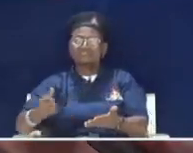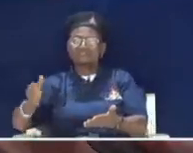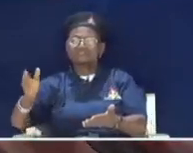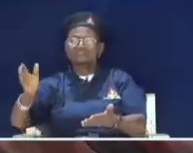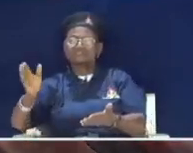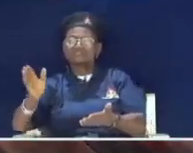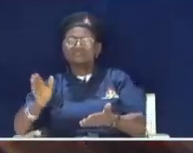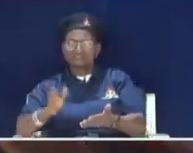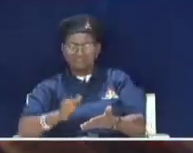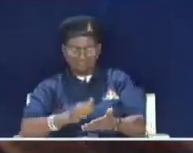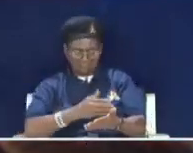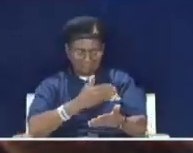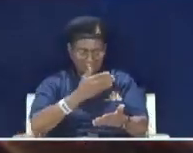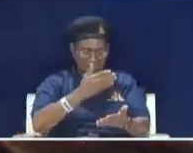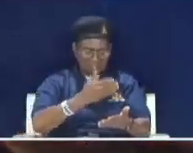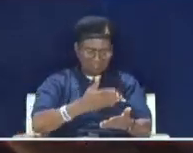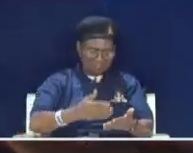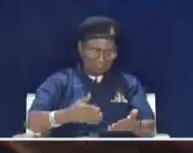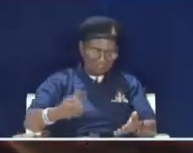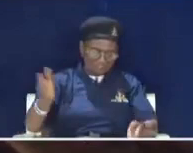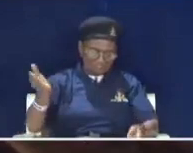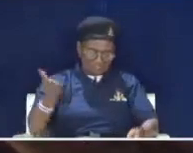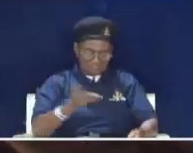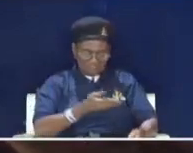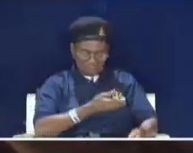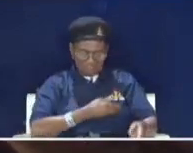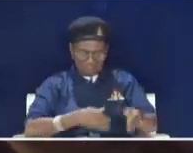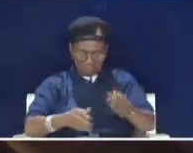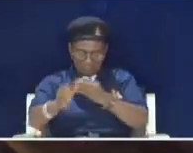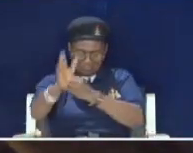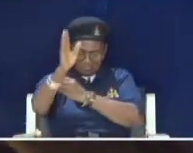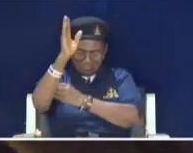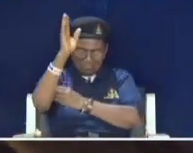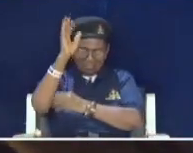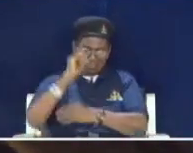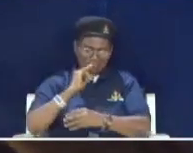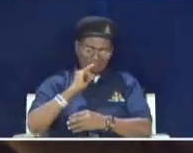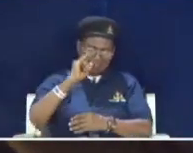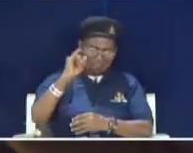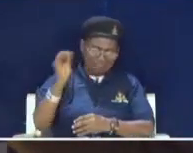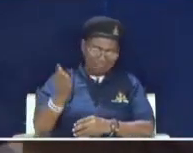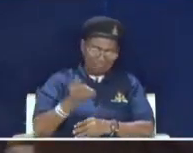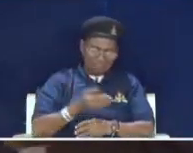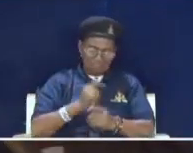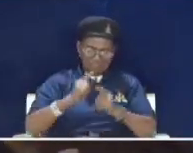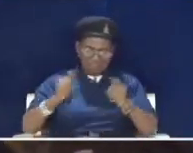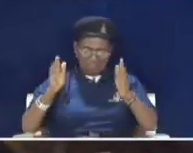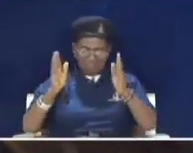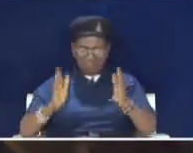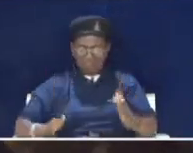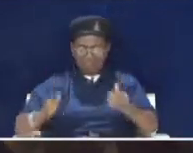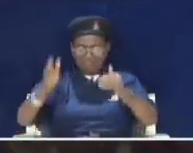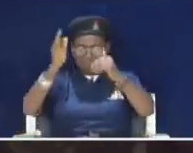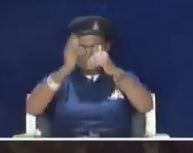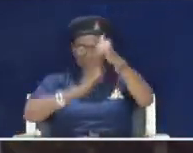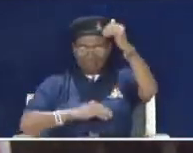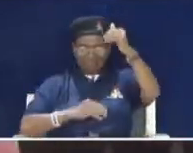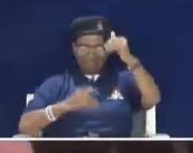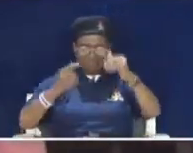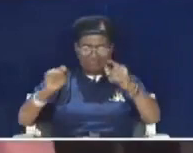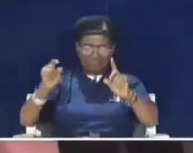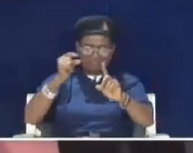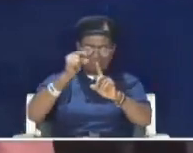you. Our God is far greater than the world